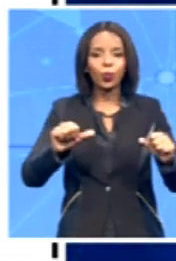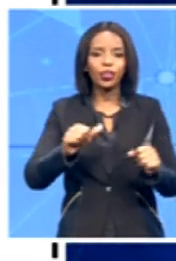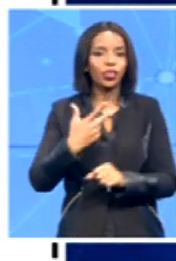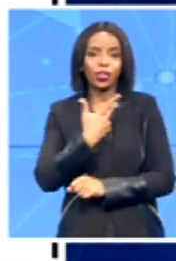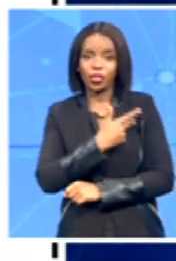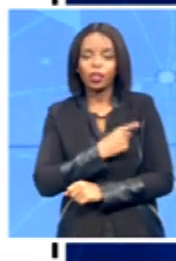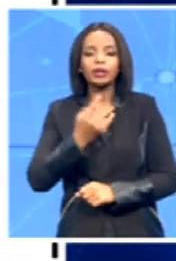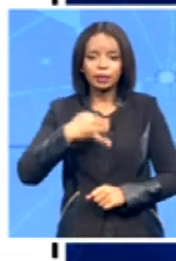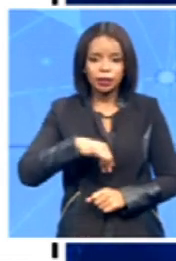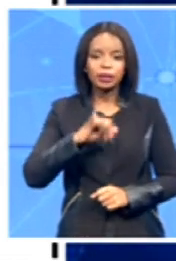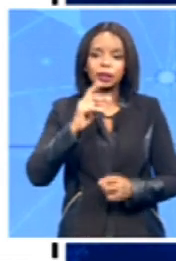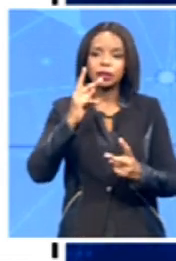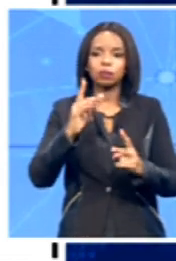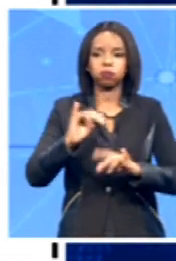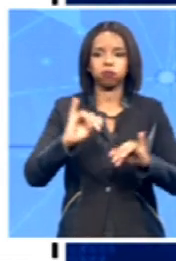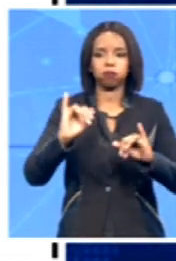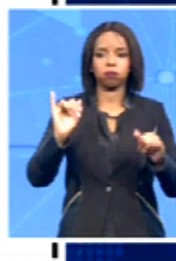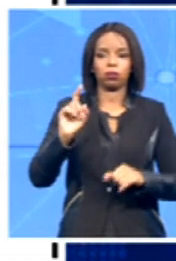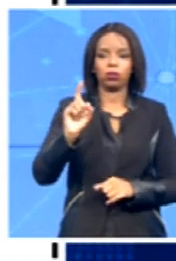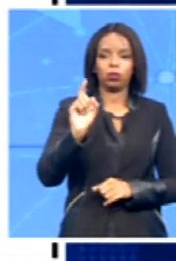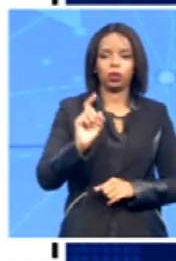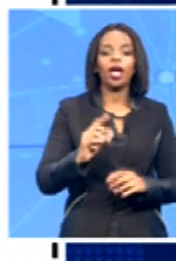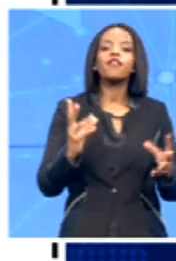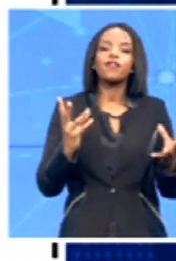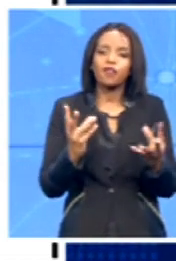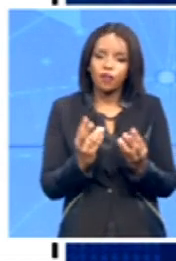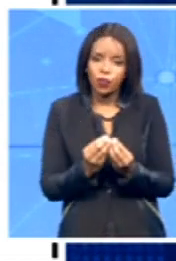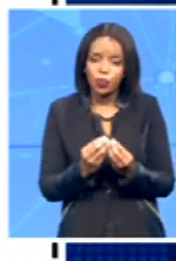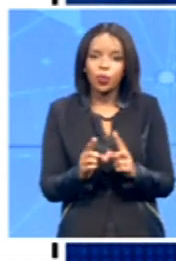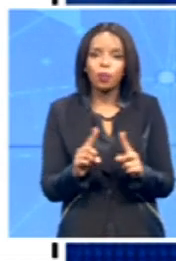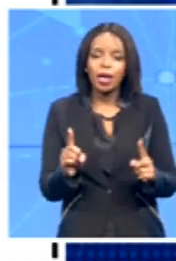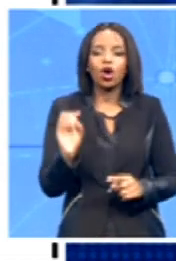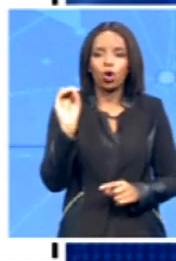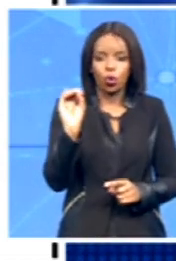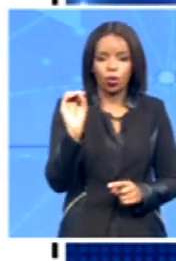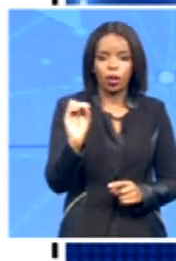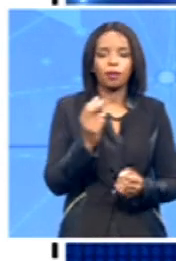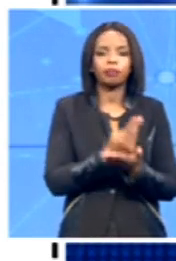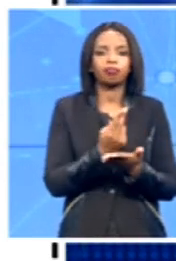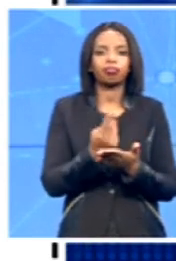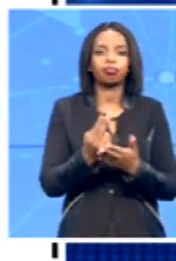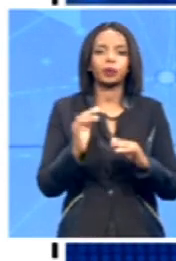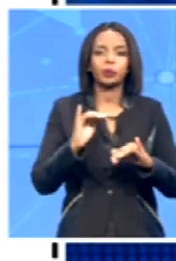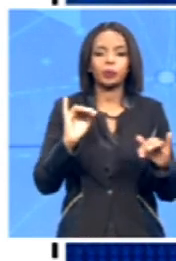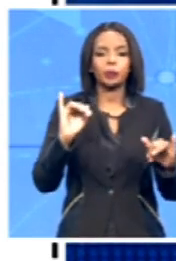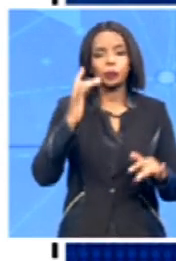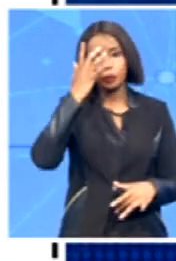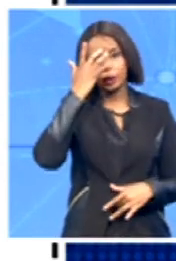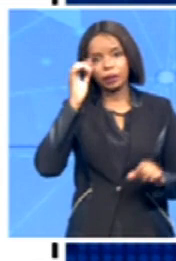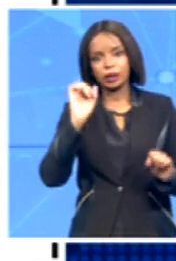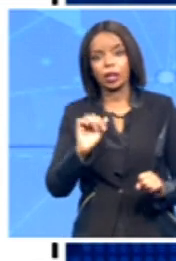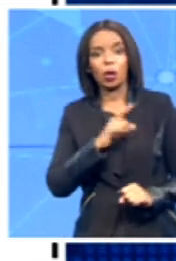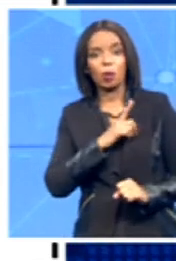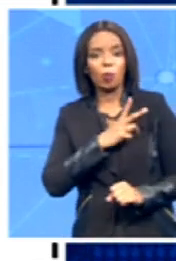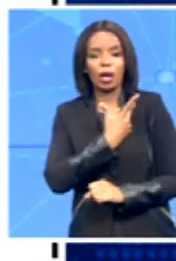fewer, but there is still severe cases with Omicron. So the vaccines continue, therefore, to be the big, strong protection against severe disease for